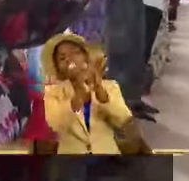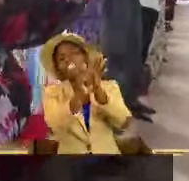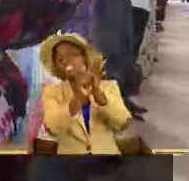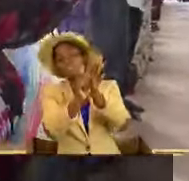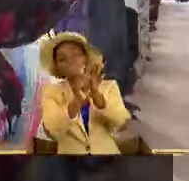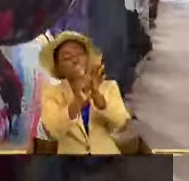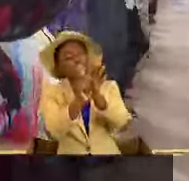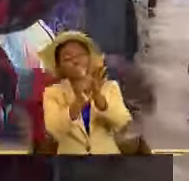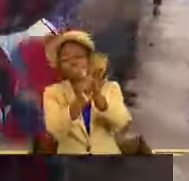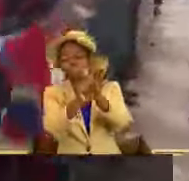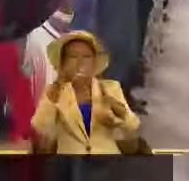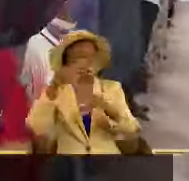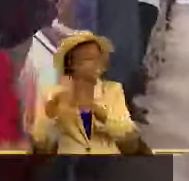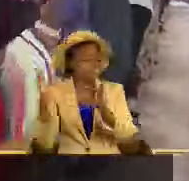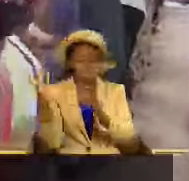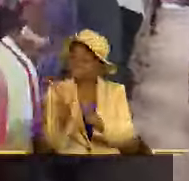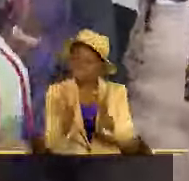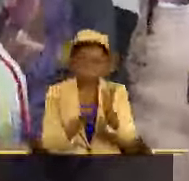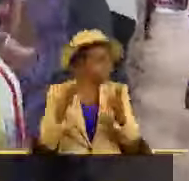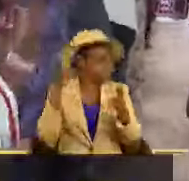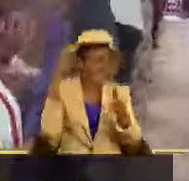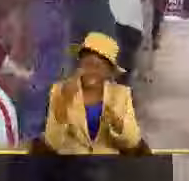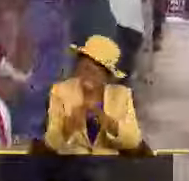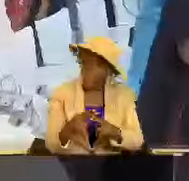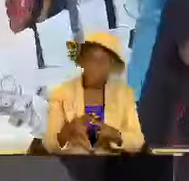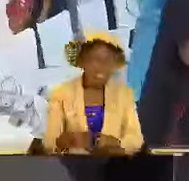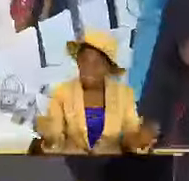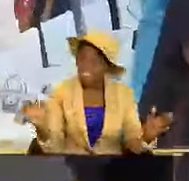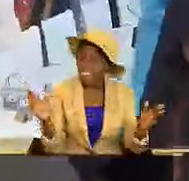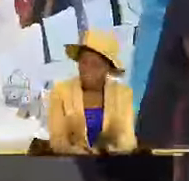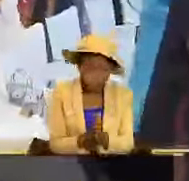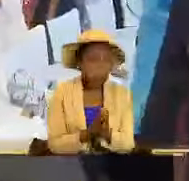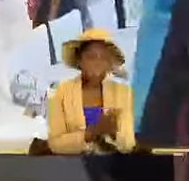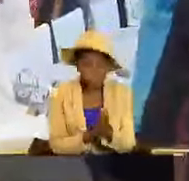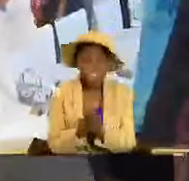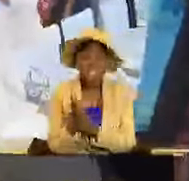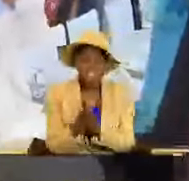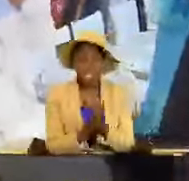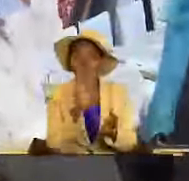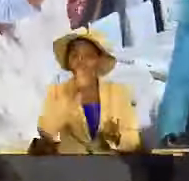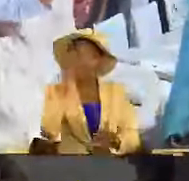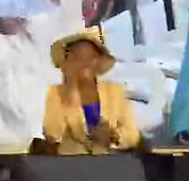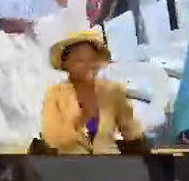testimony in the name of Jesus pray